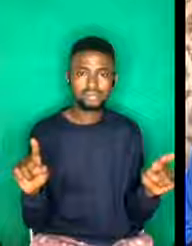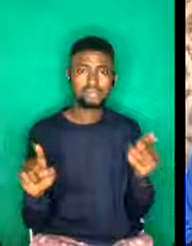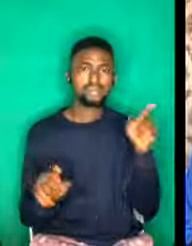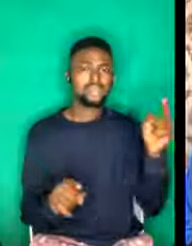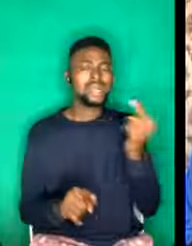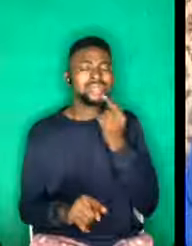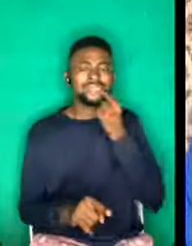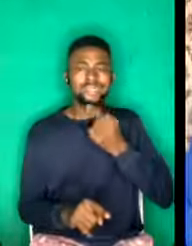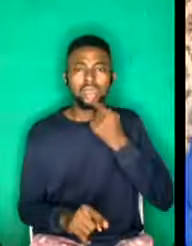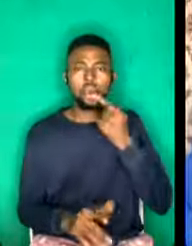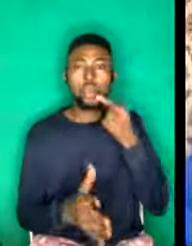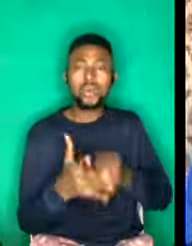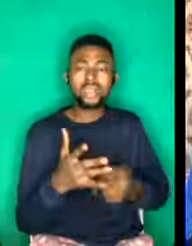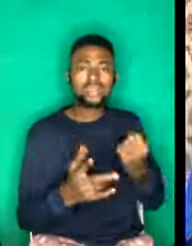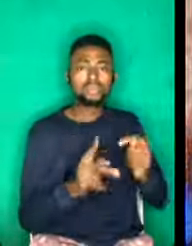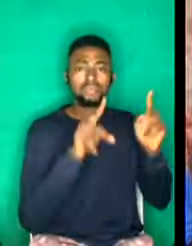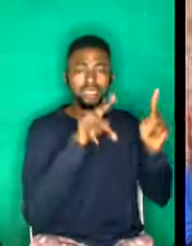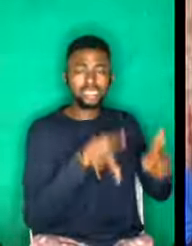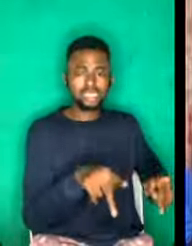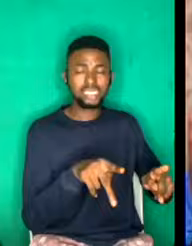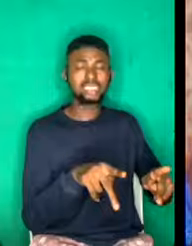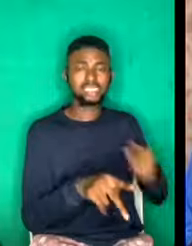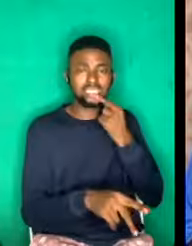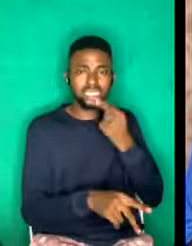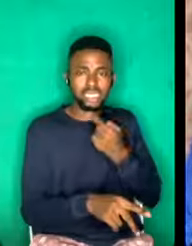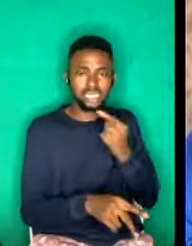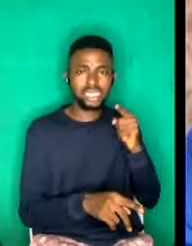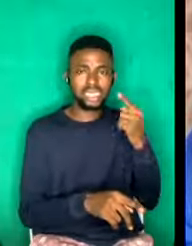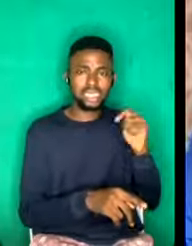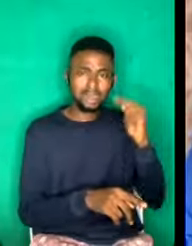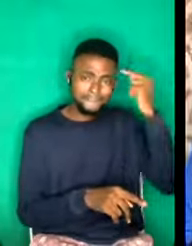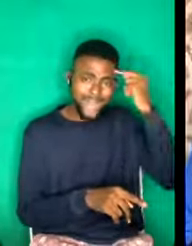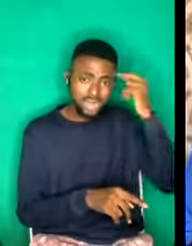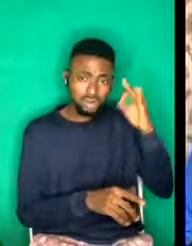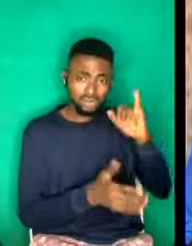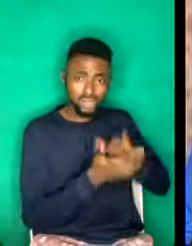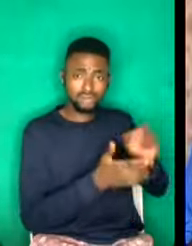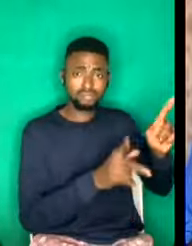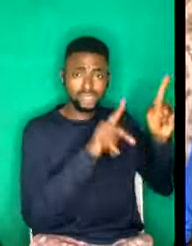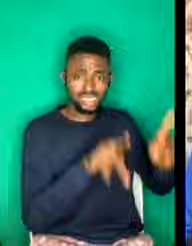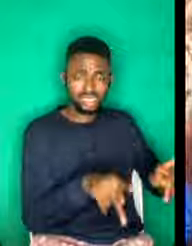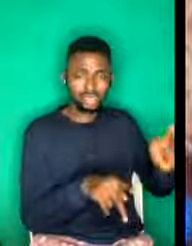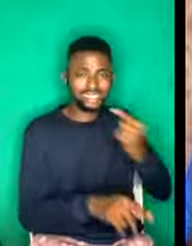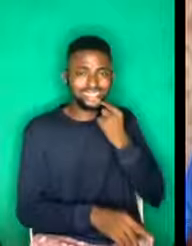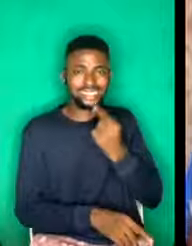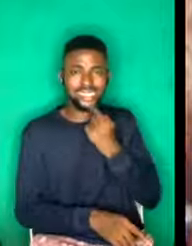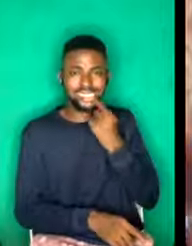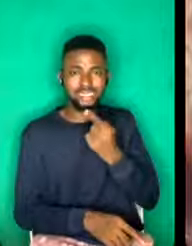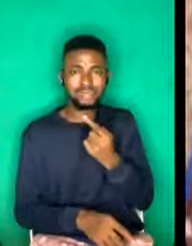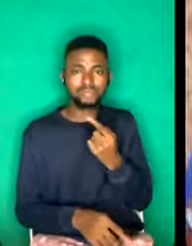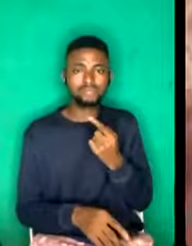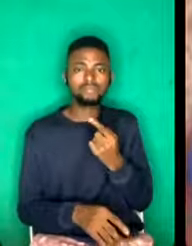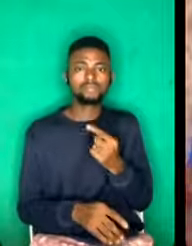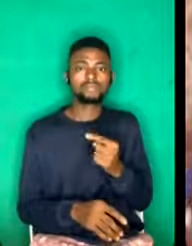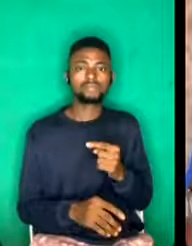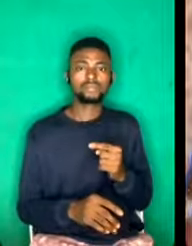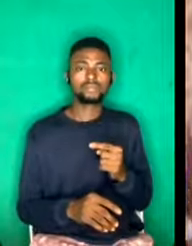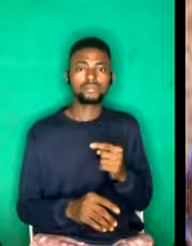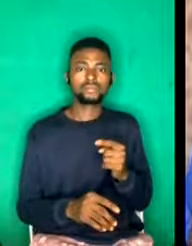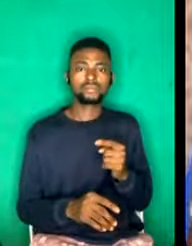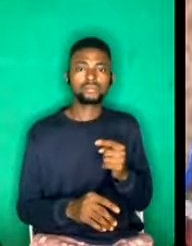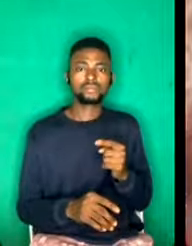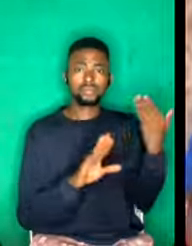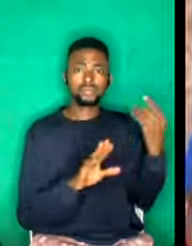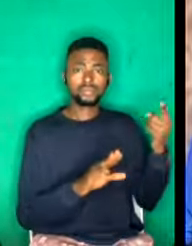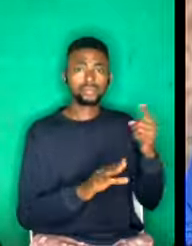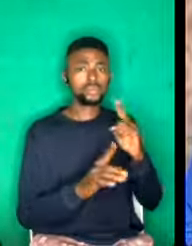this person's the intention of this person. You are saying it. Okay. When I started, we were talking about the deaf